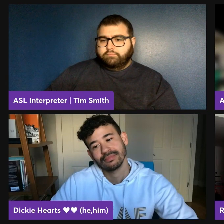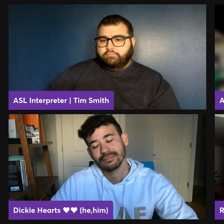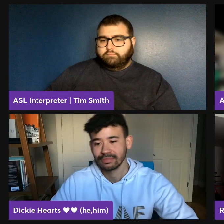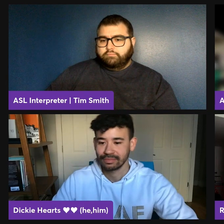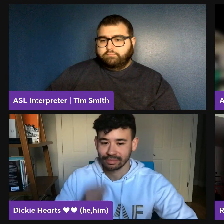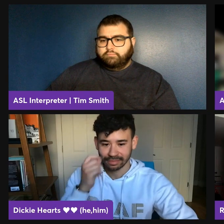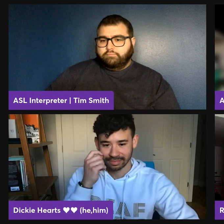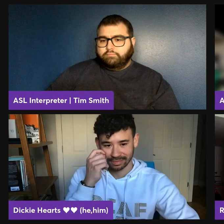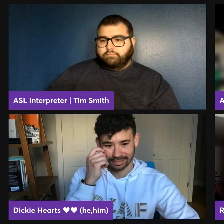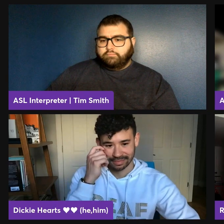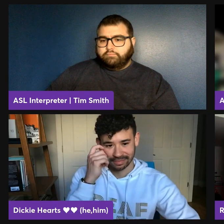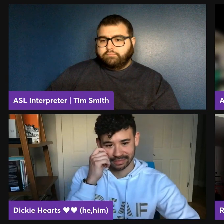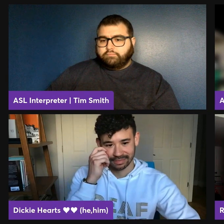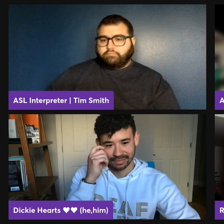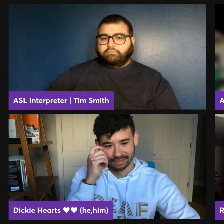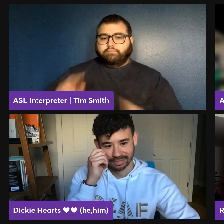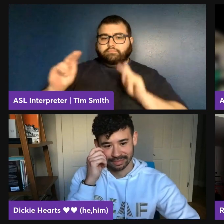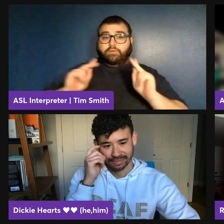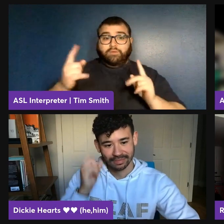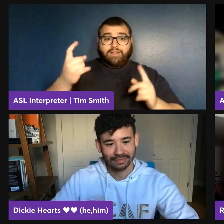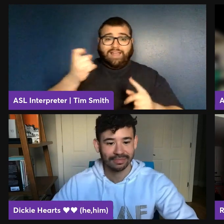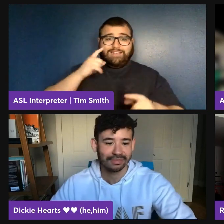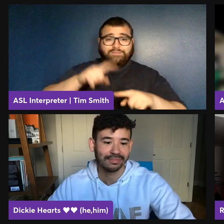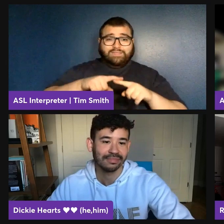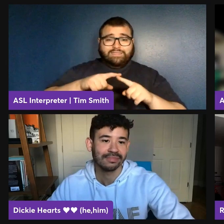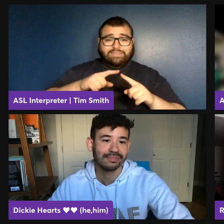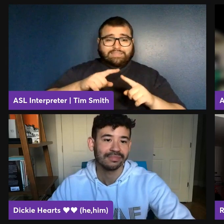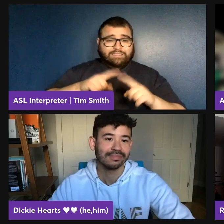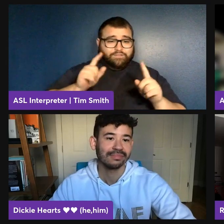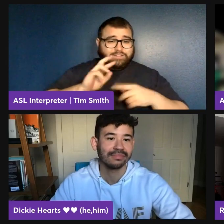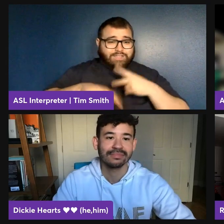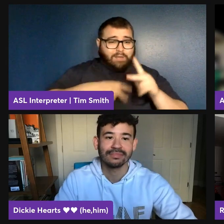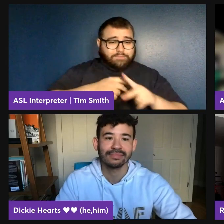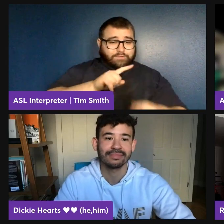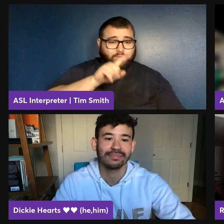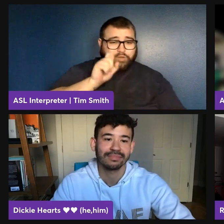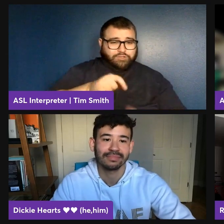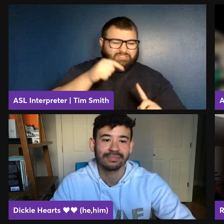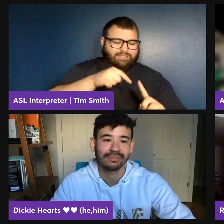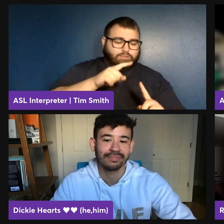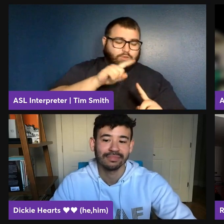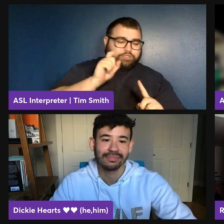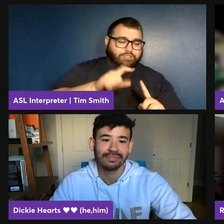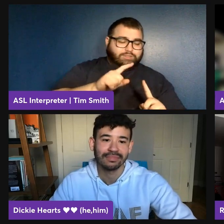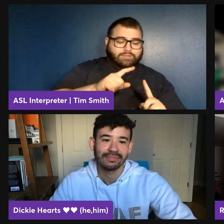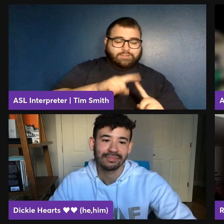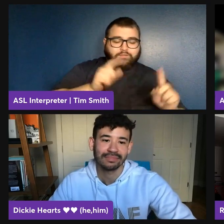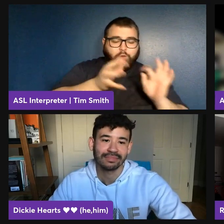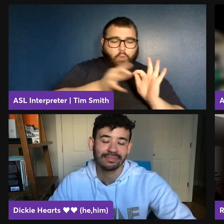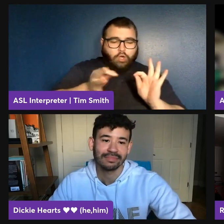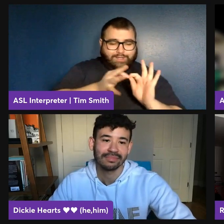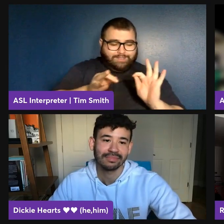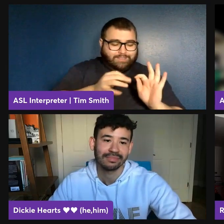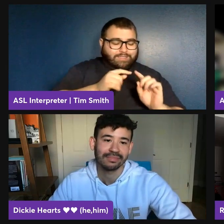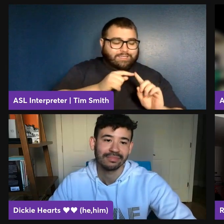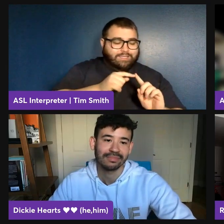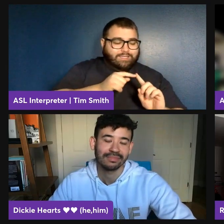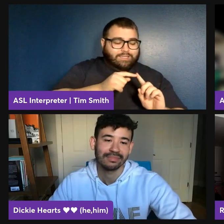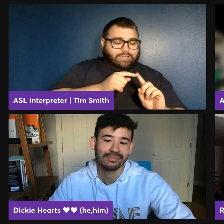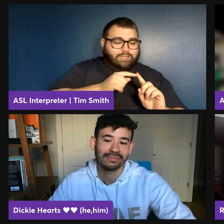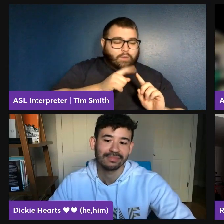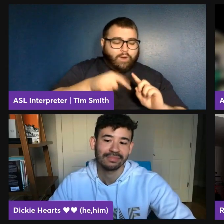People ask me variations on this question a lot, and I always think about how, you know, when I think